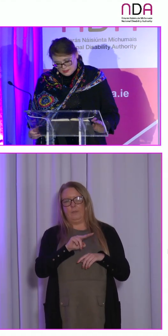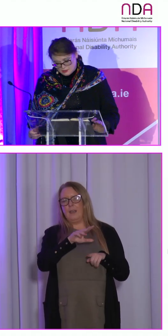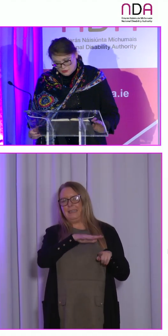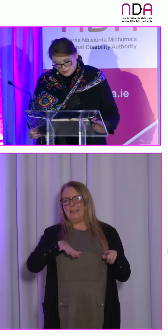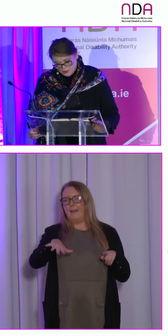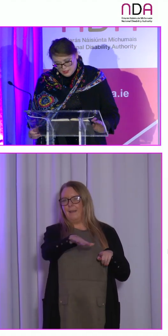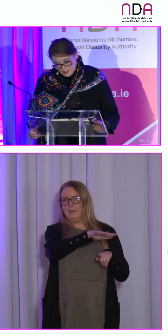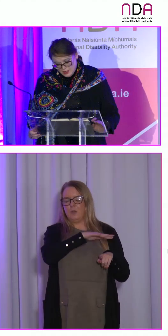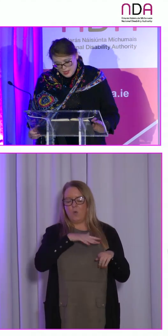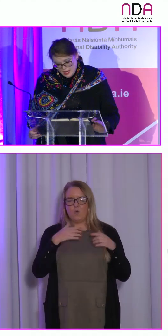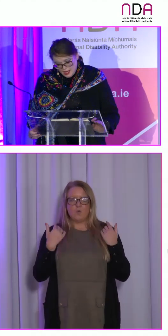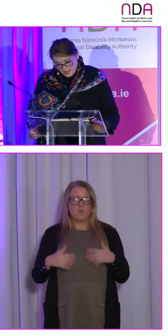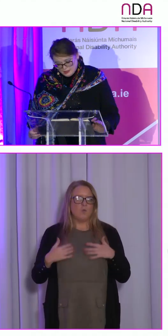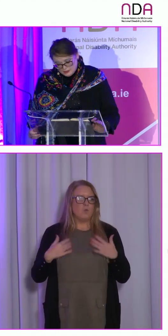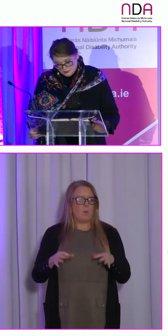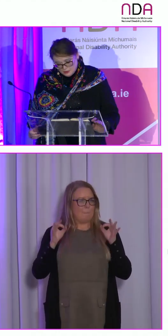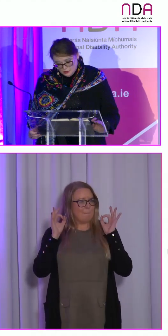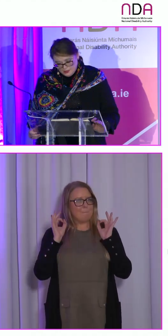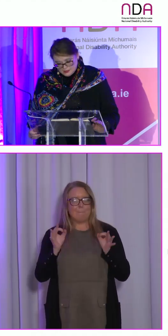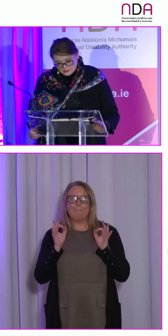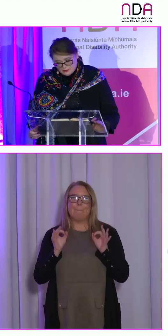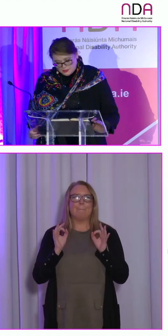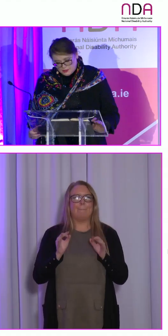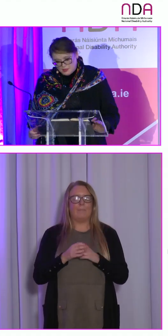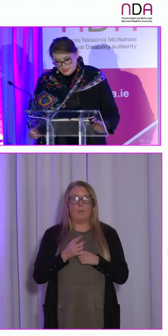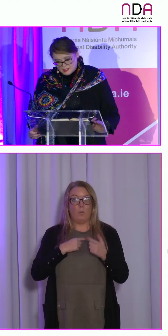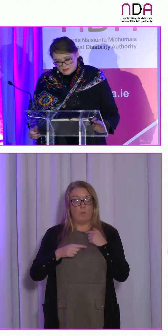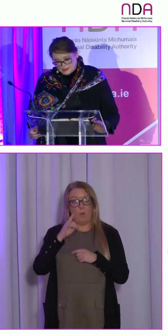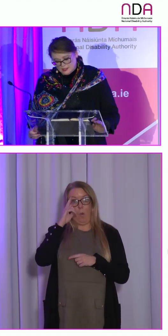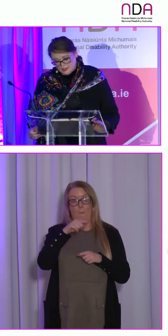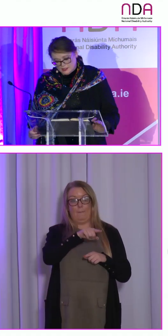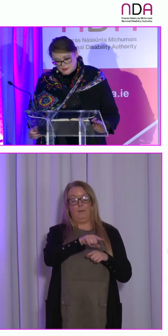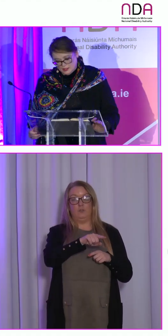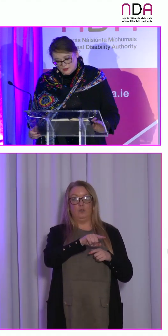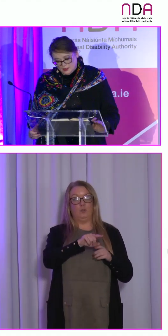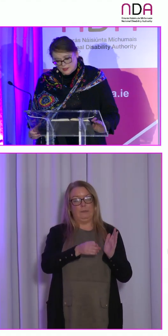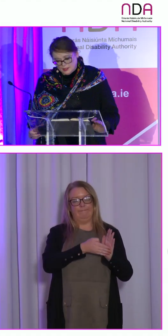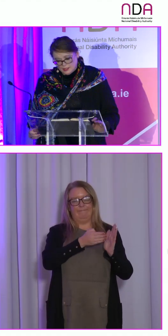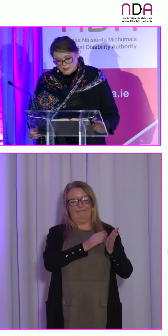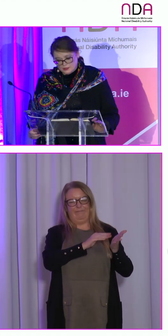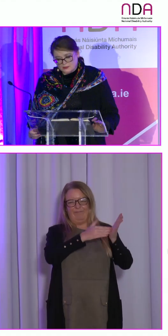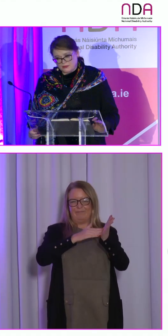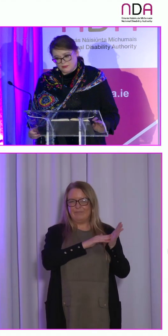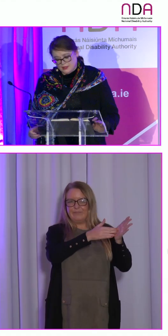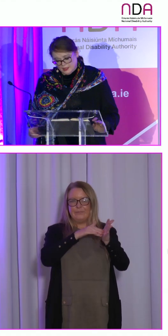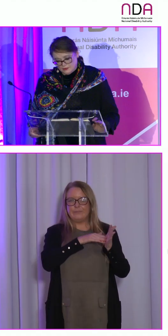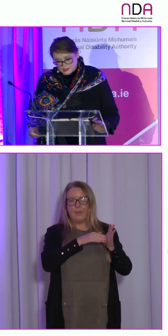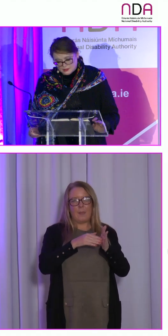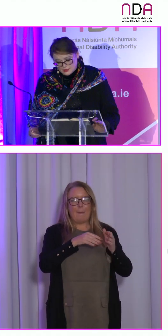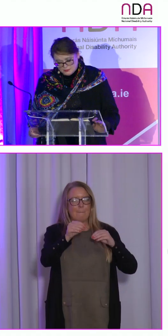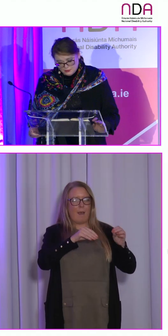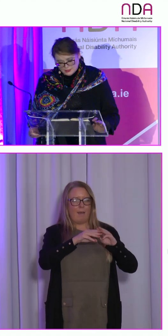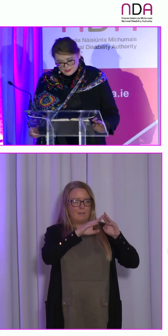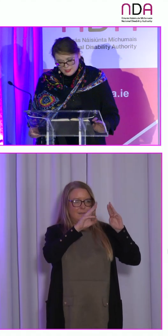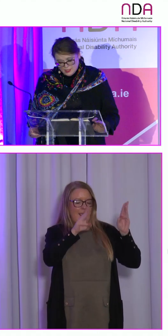is extraordinary. And we're hoping to convert the market house into an inclusive